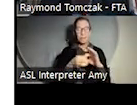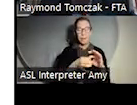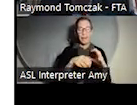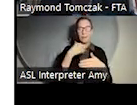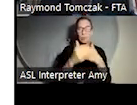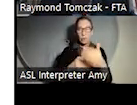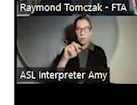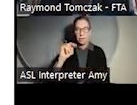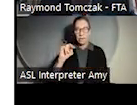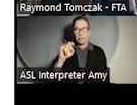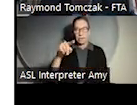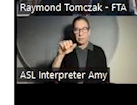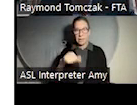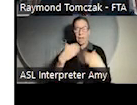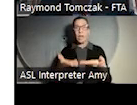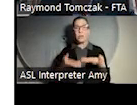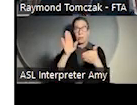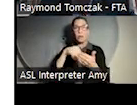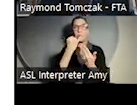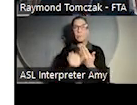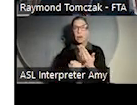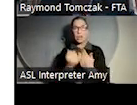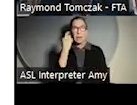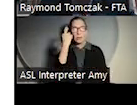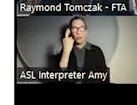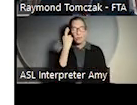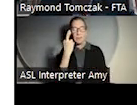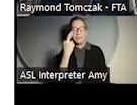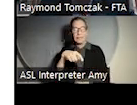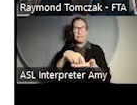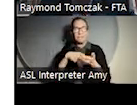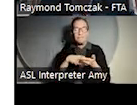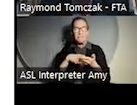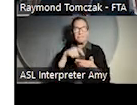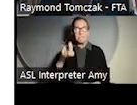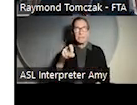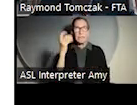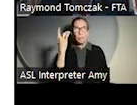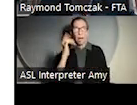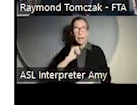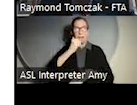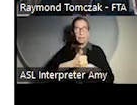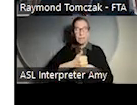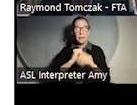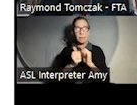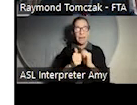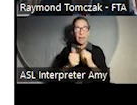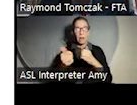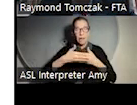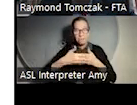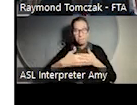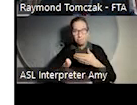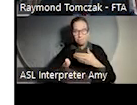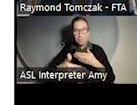process, the proposed project's purpose and need, how the project will be constructed, and the next steps in the environmental